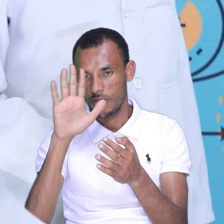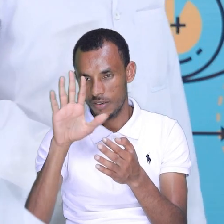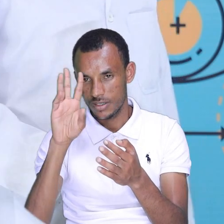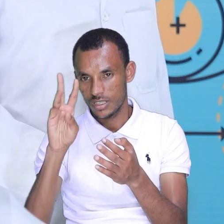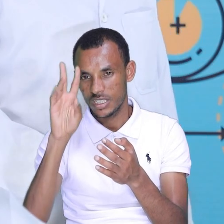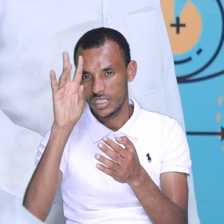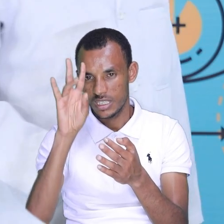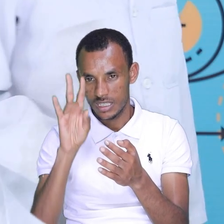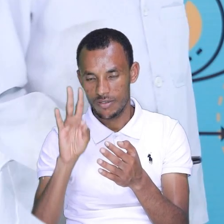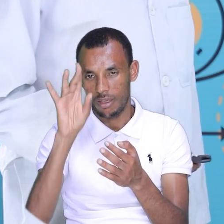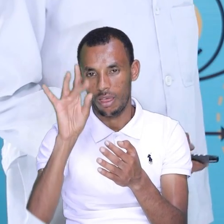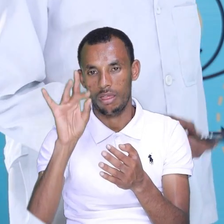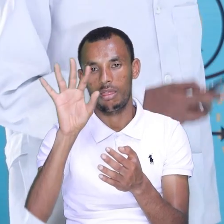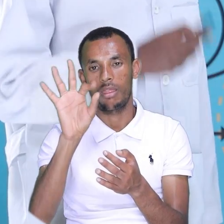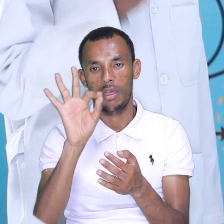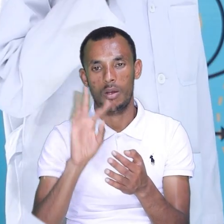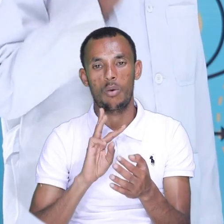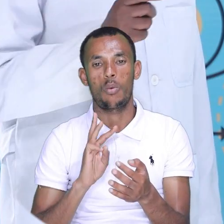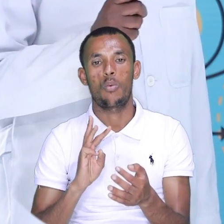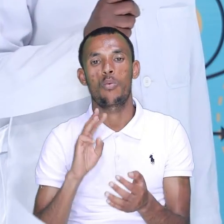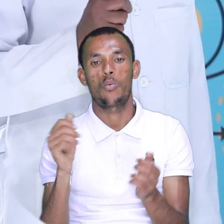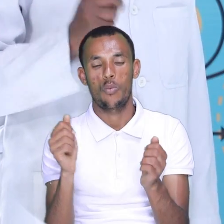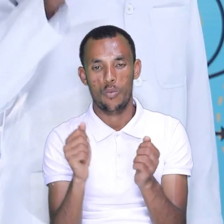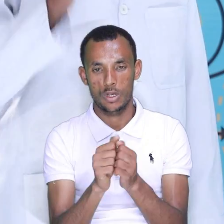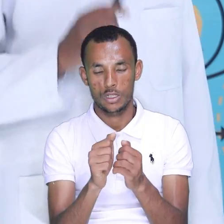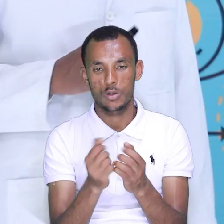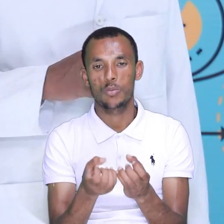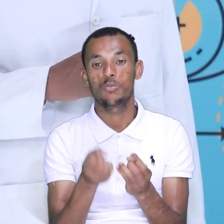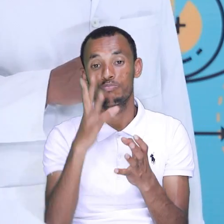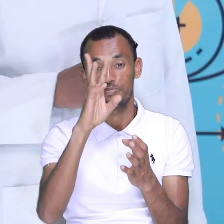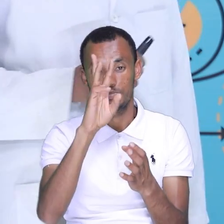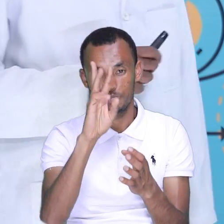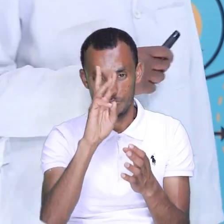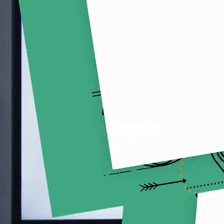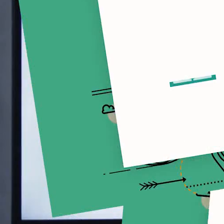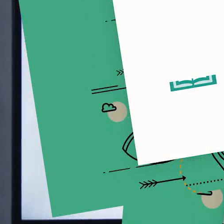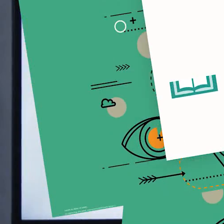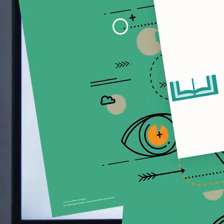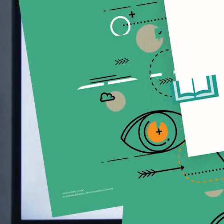6, 7, 8, and 9 with at most 6 digits?